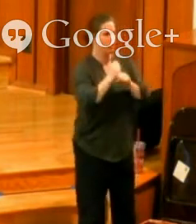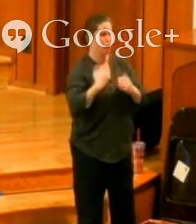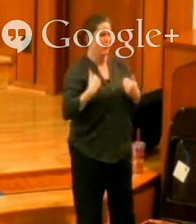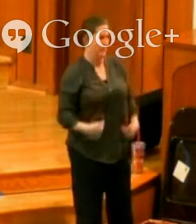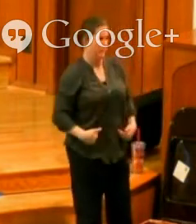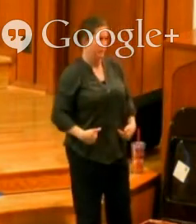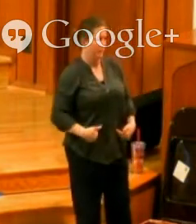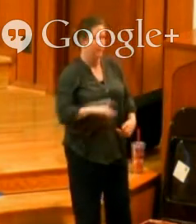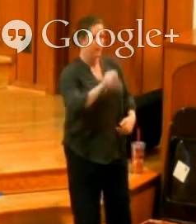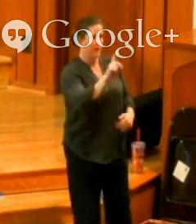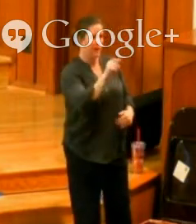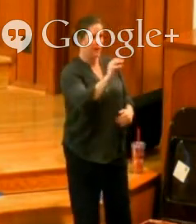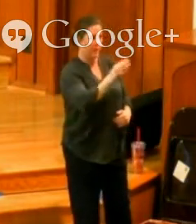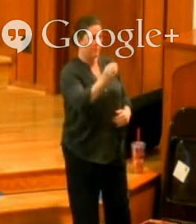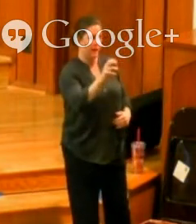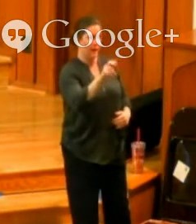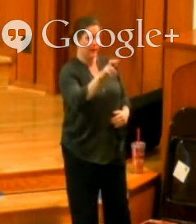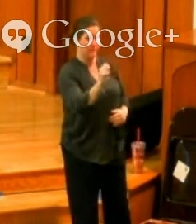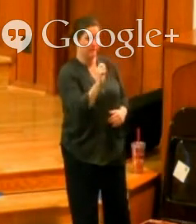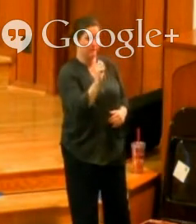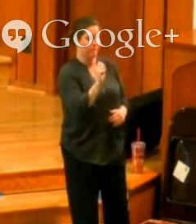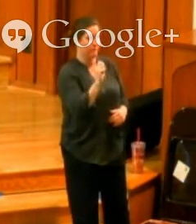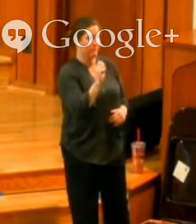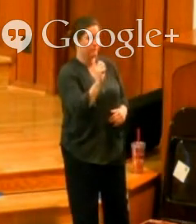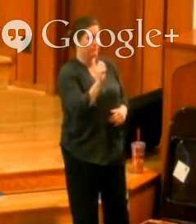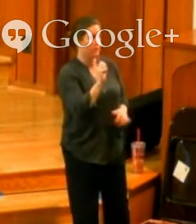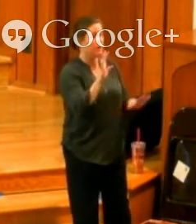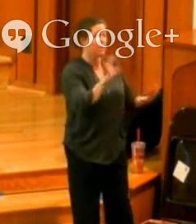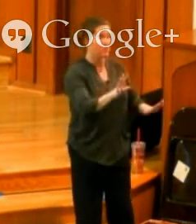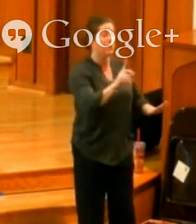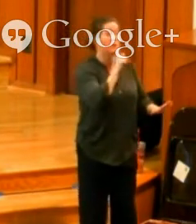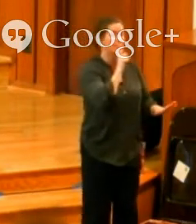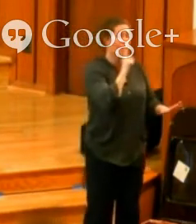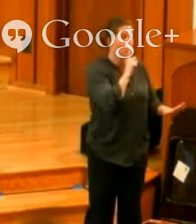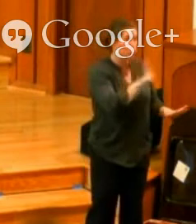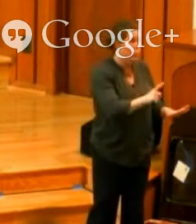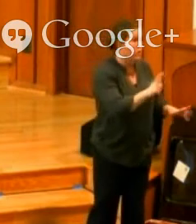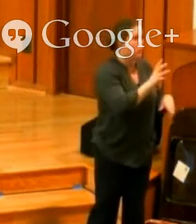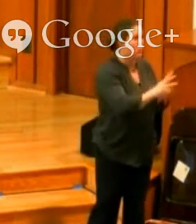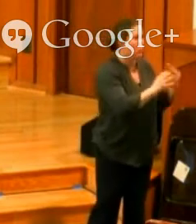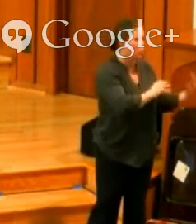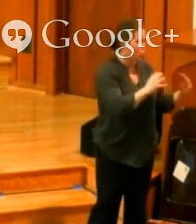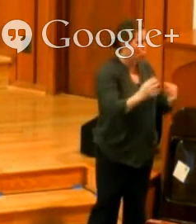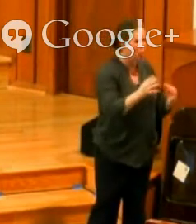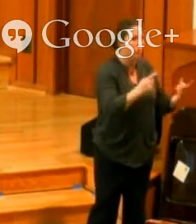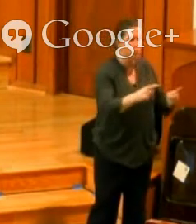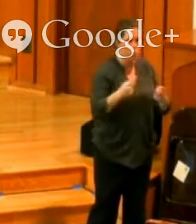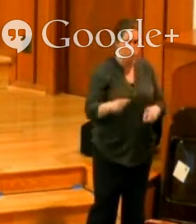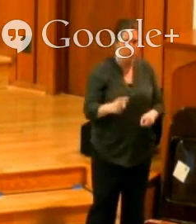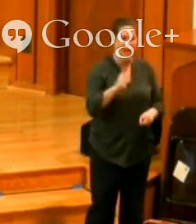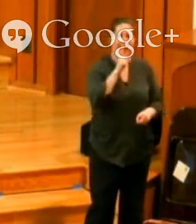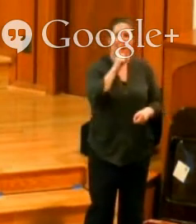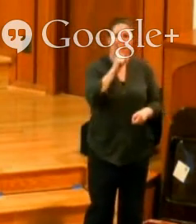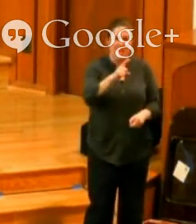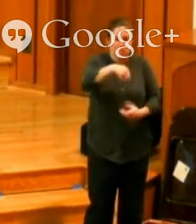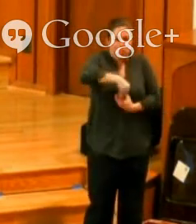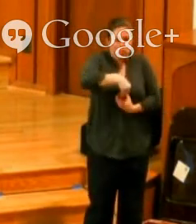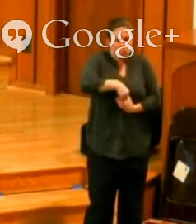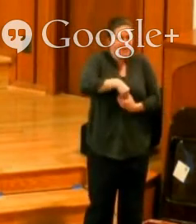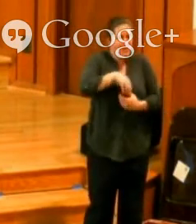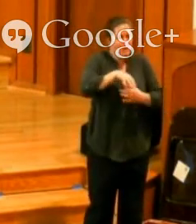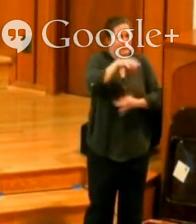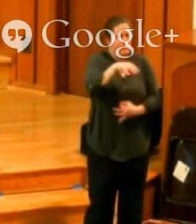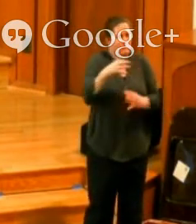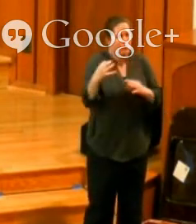Eve. Friends, there's a very real war going on. A very real spiritual war behind